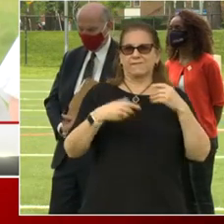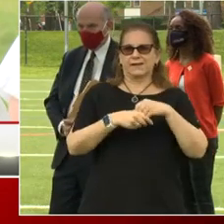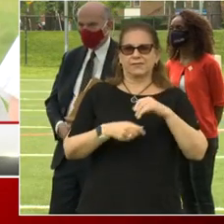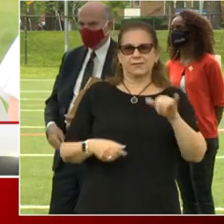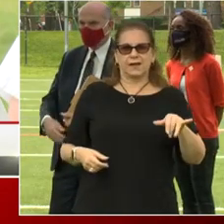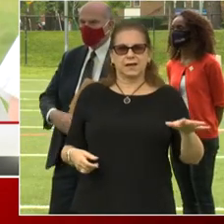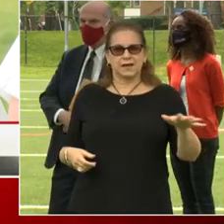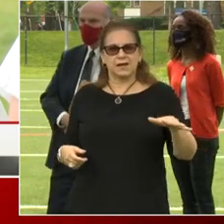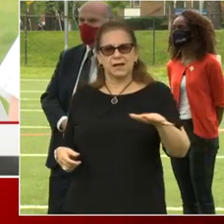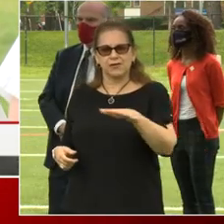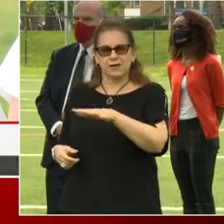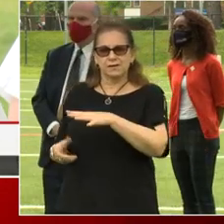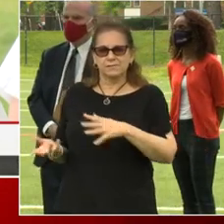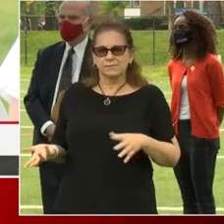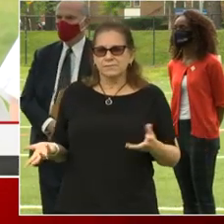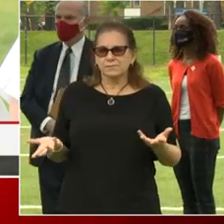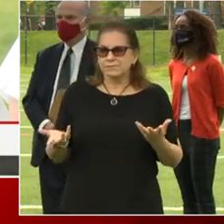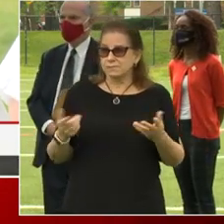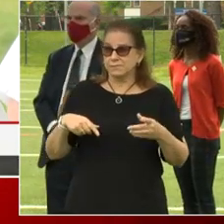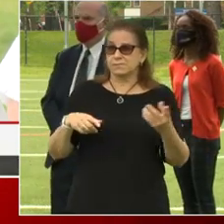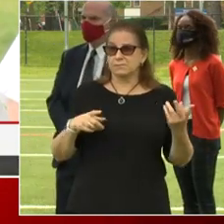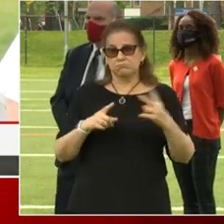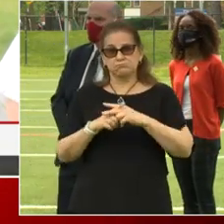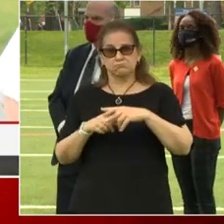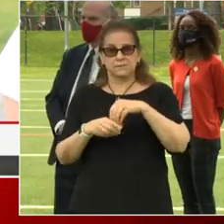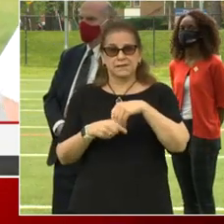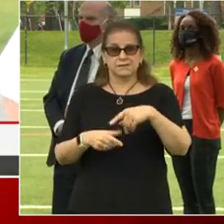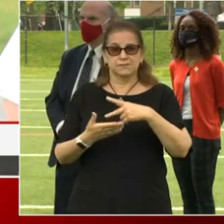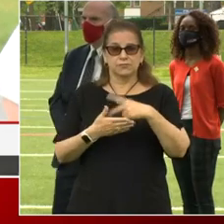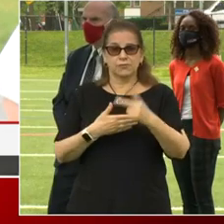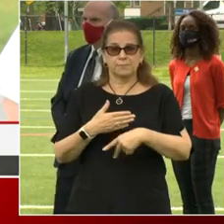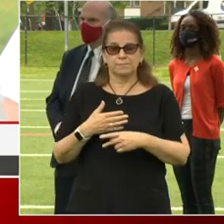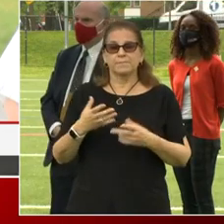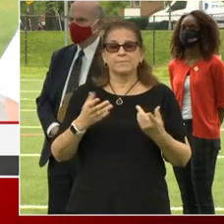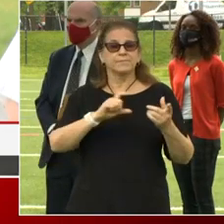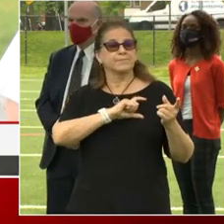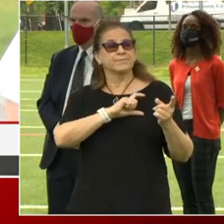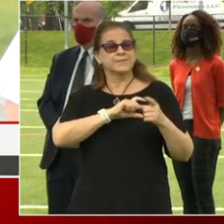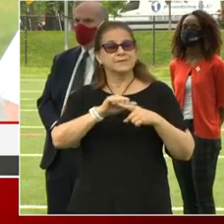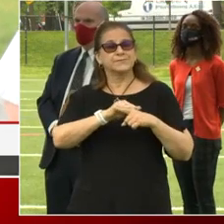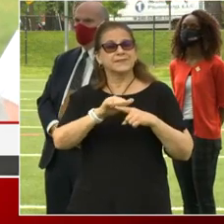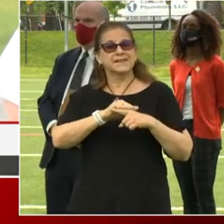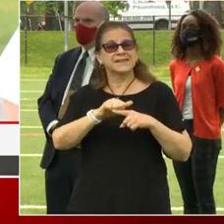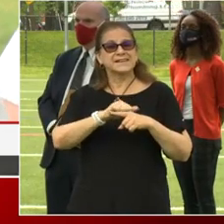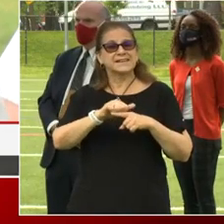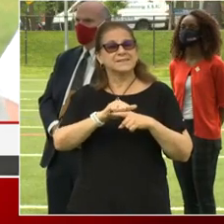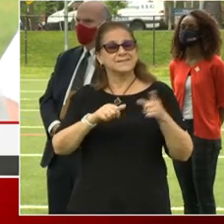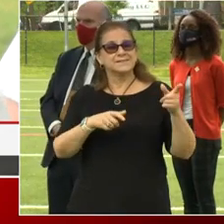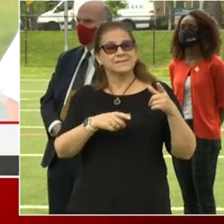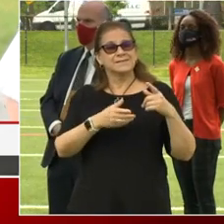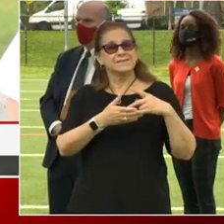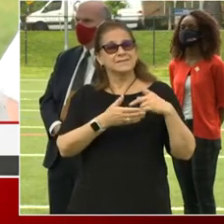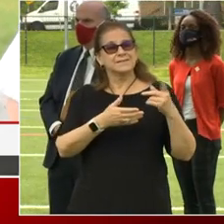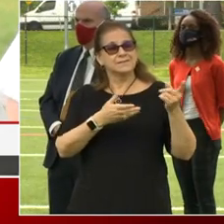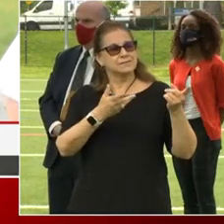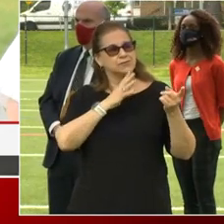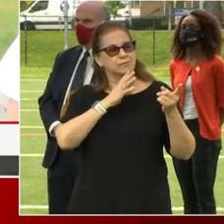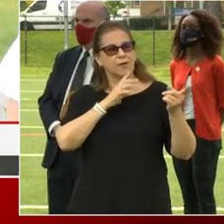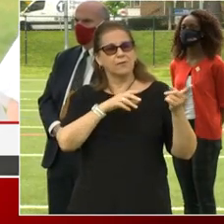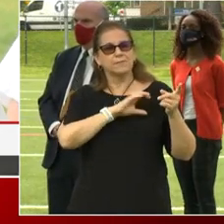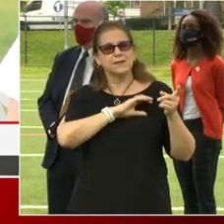stakeholders in terms of this initiative may be the cadet program. Could you talk a little bit about the cadet program, the fact